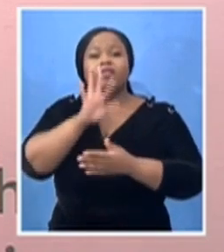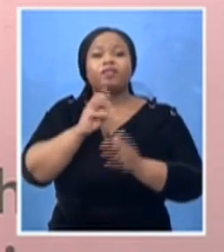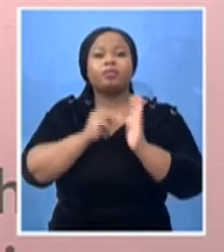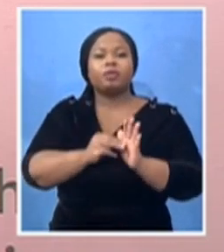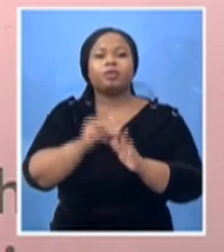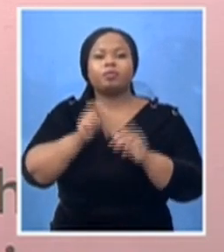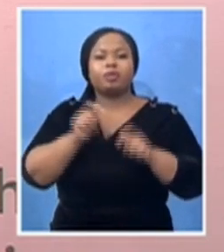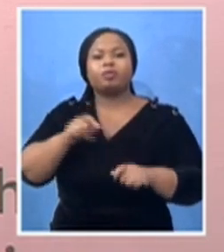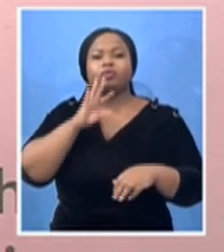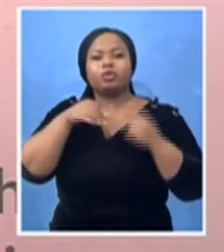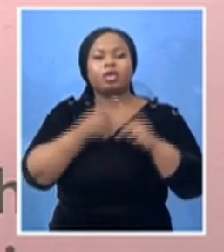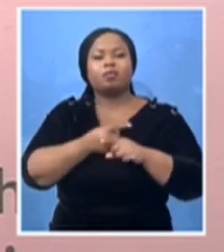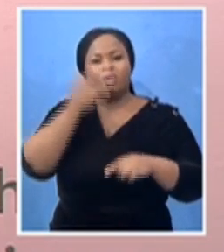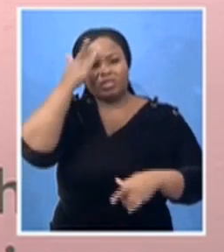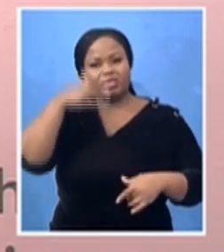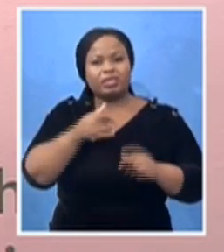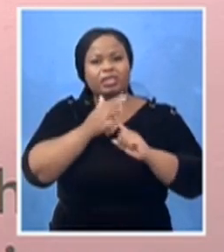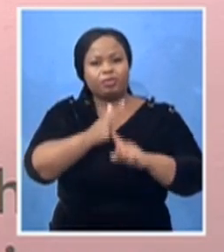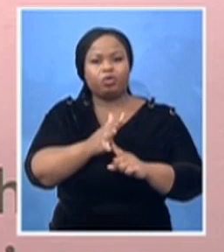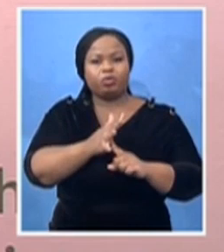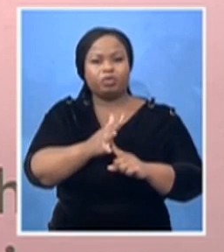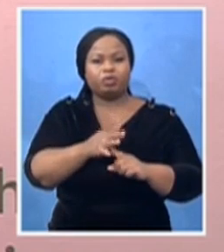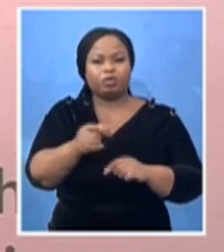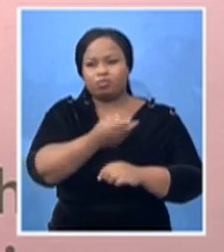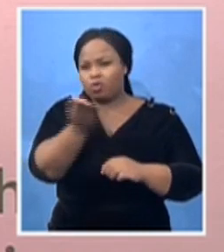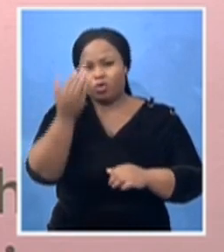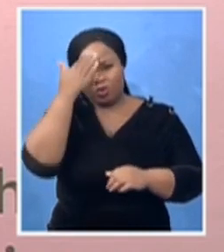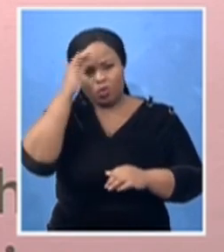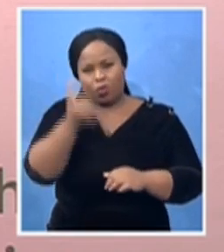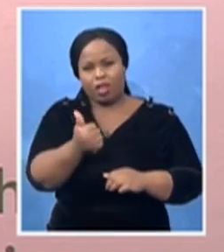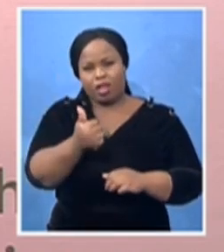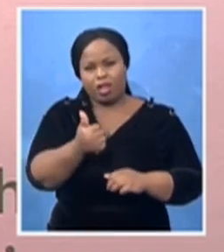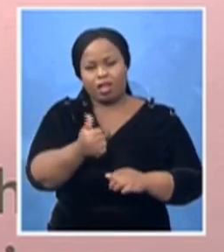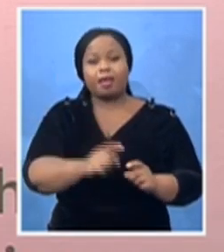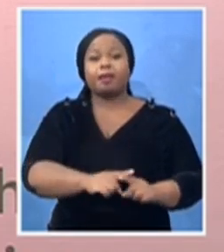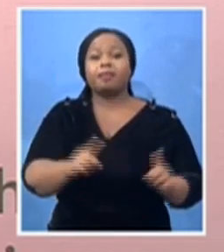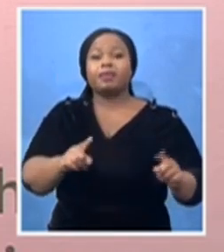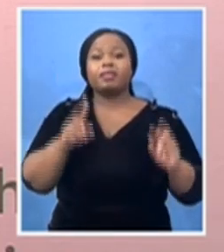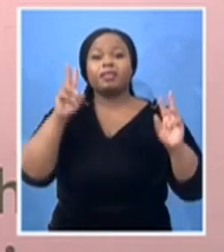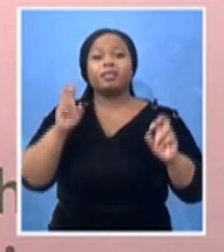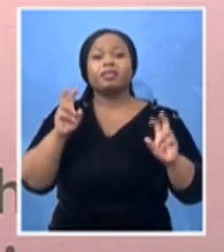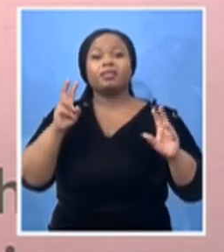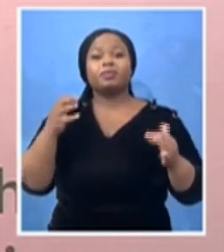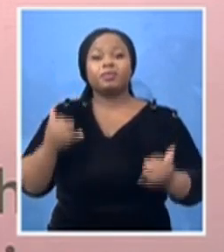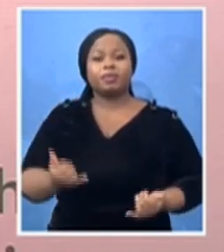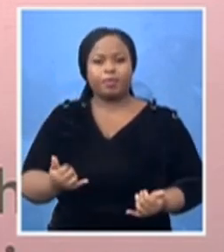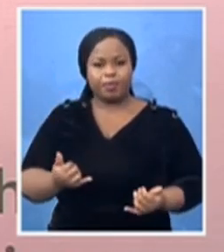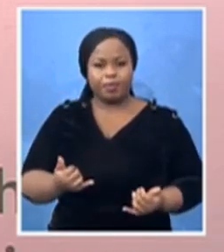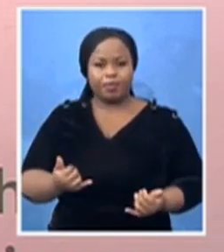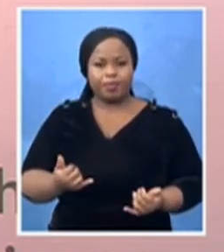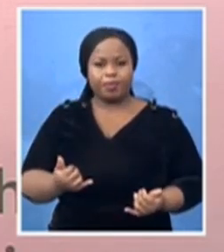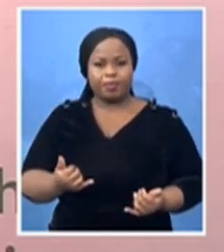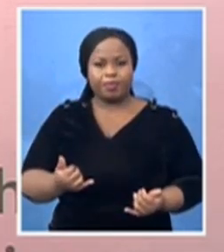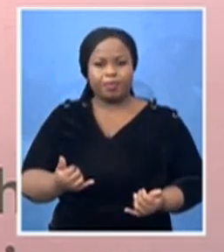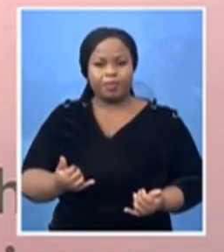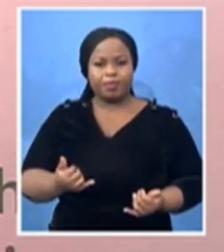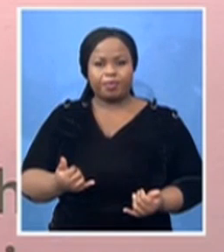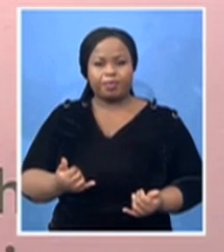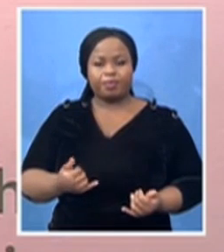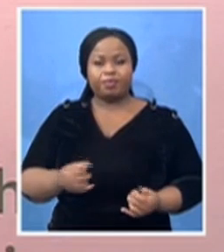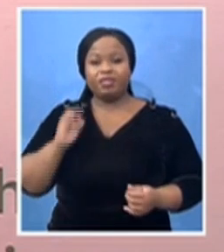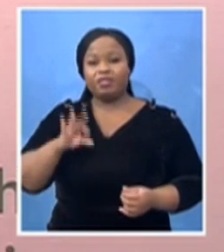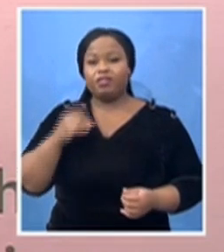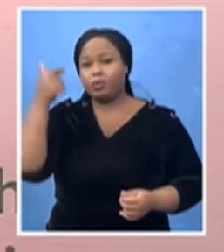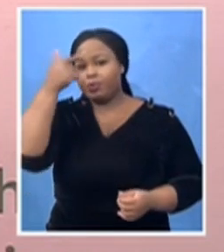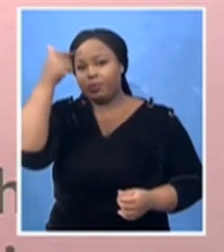know. The issue is you could have been screened, you can get infection soon thereafter,